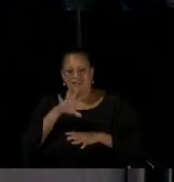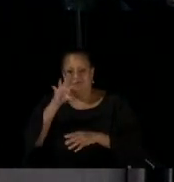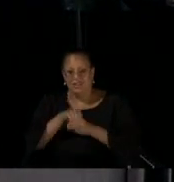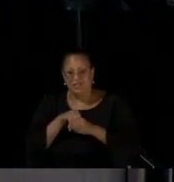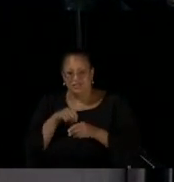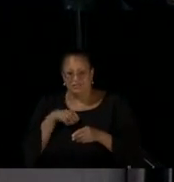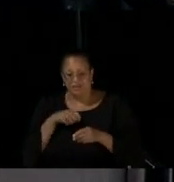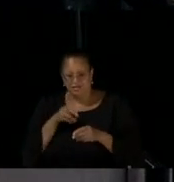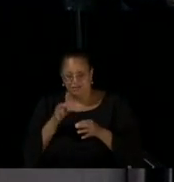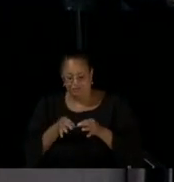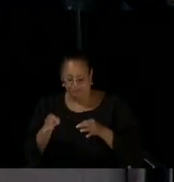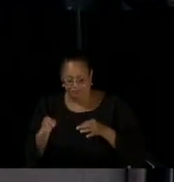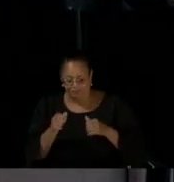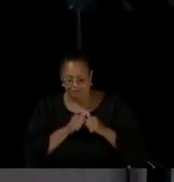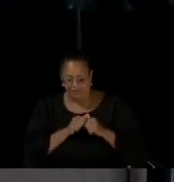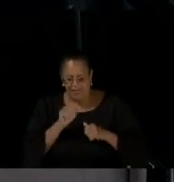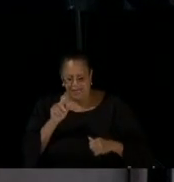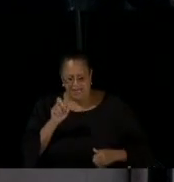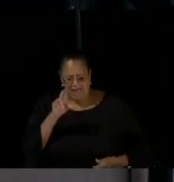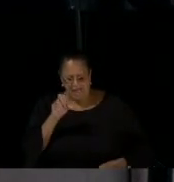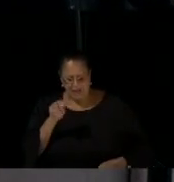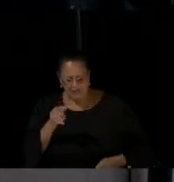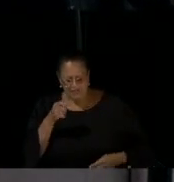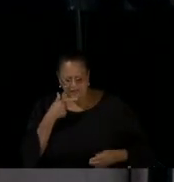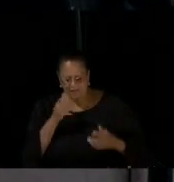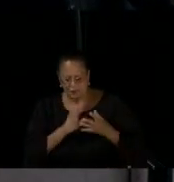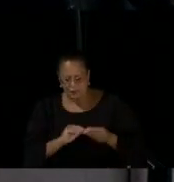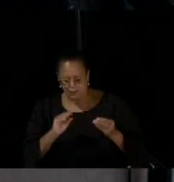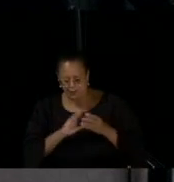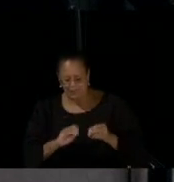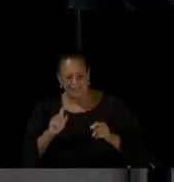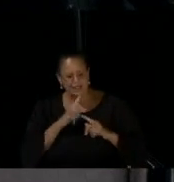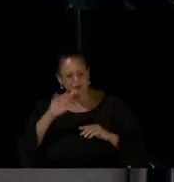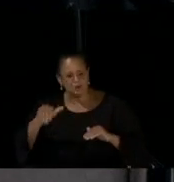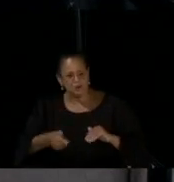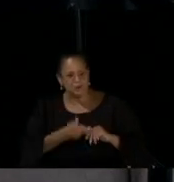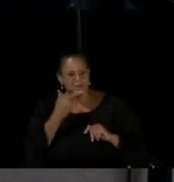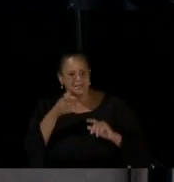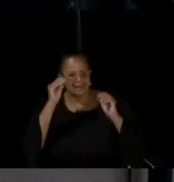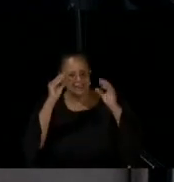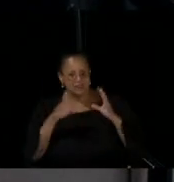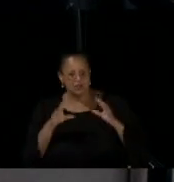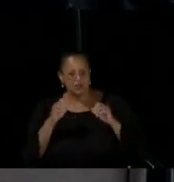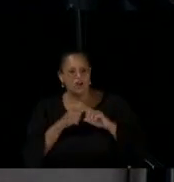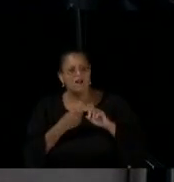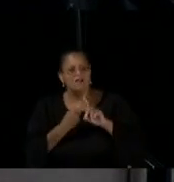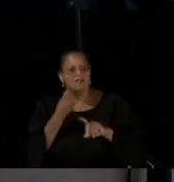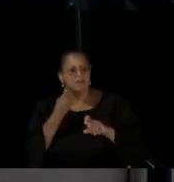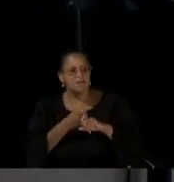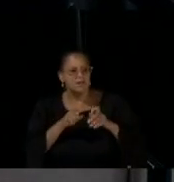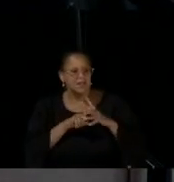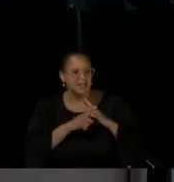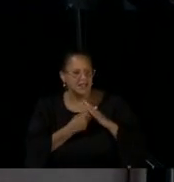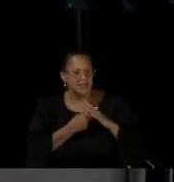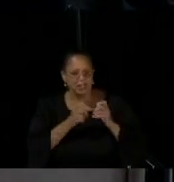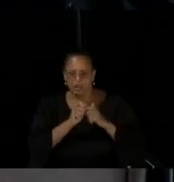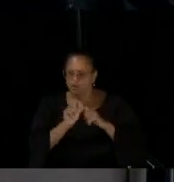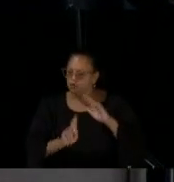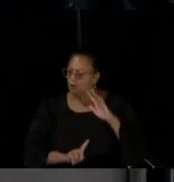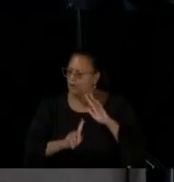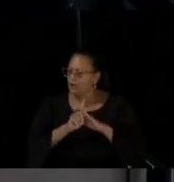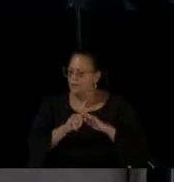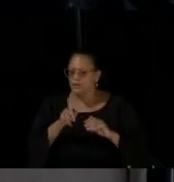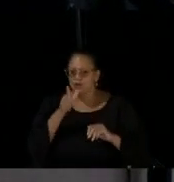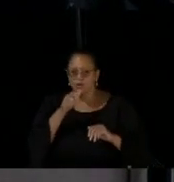involved. Erin's narrative introduced a teacher who made clear from day one the importance of showing up as who you